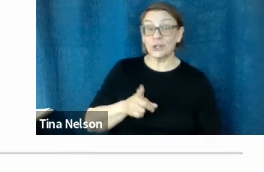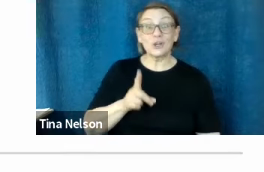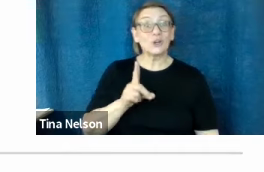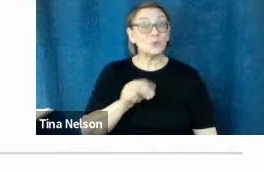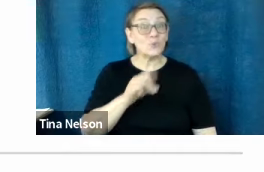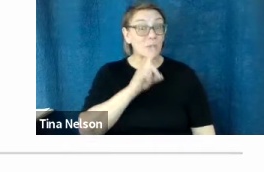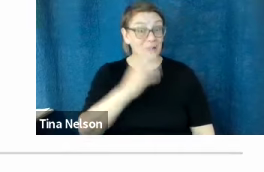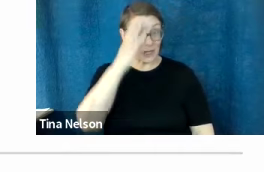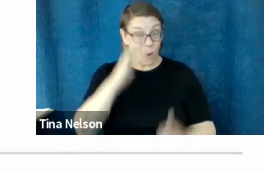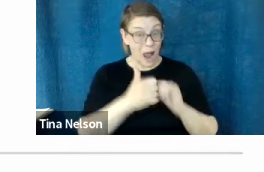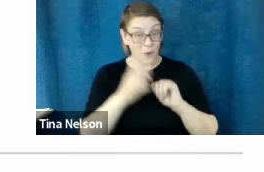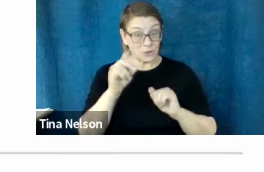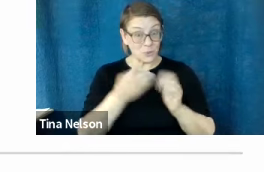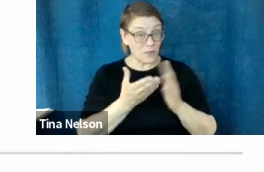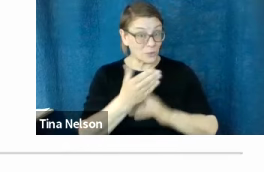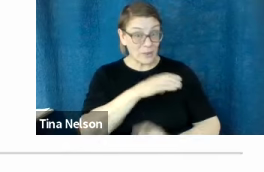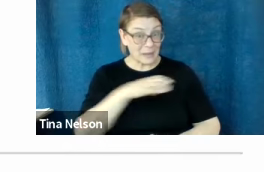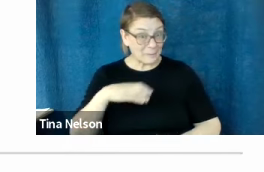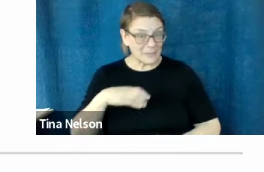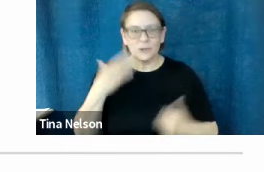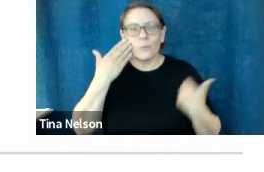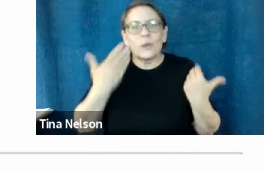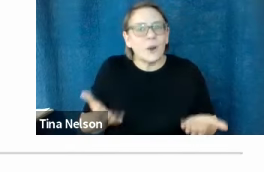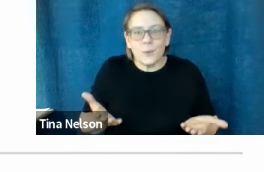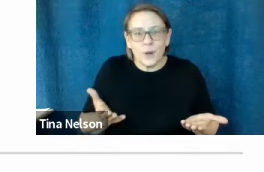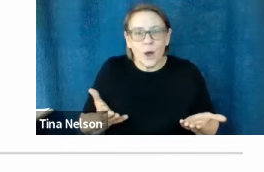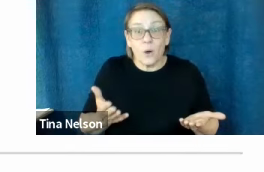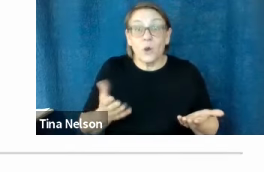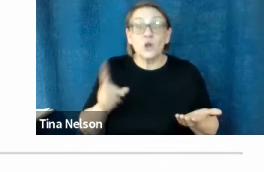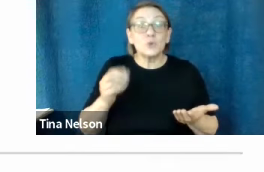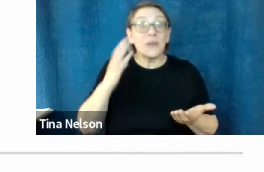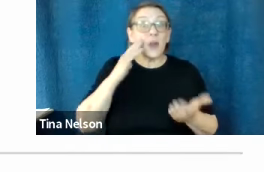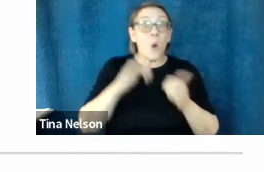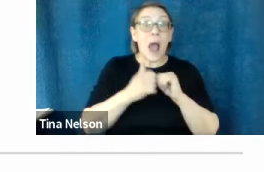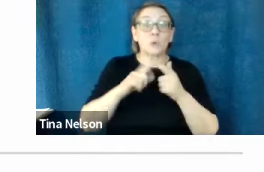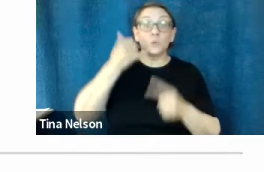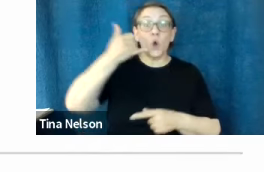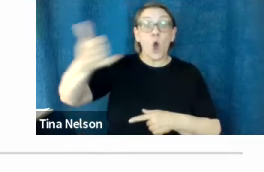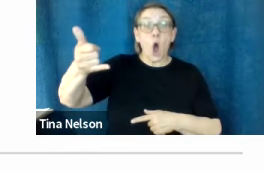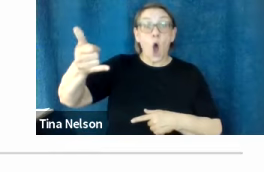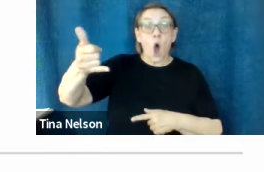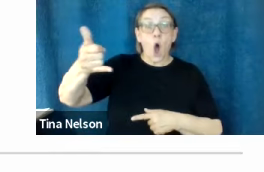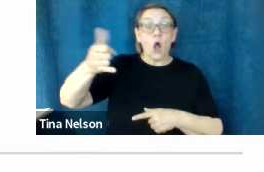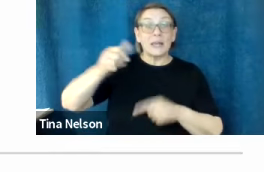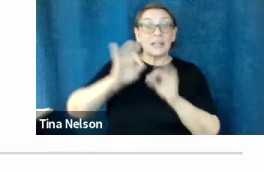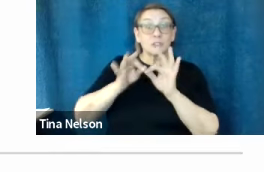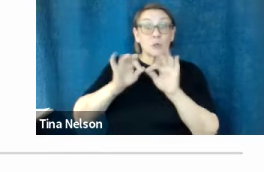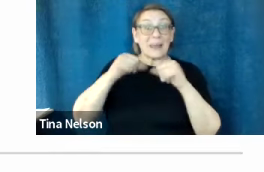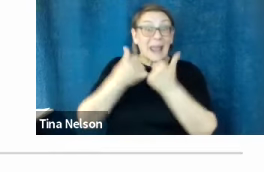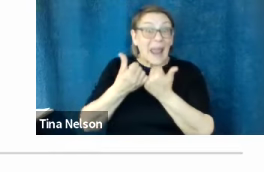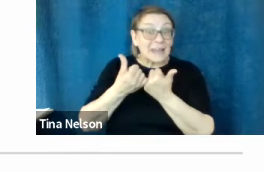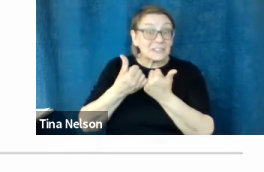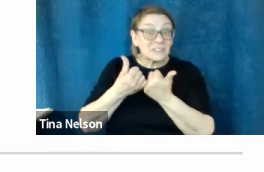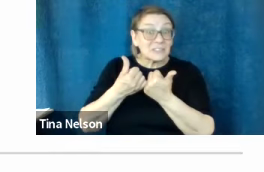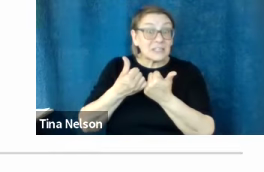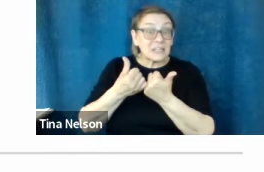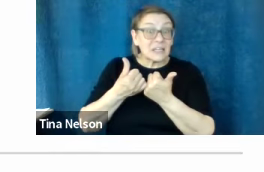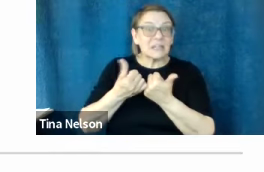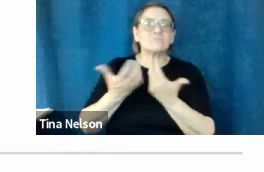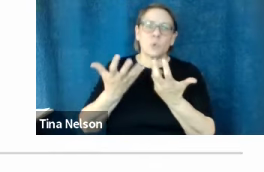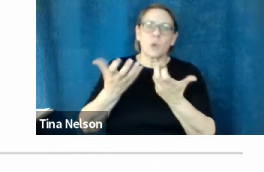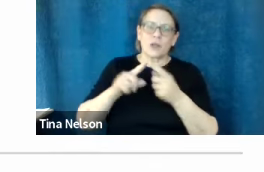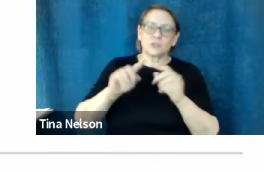commission? We don't know that specifically. Do they know how to call up an interpreter agency through informal channels? Like that's, that's, we want